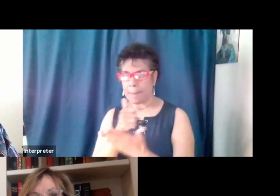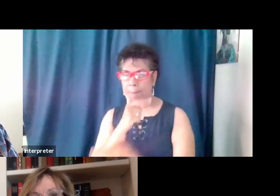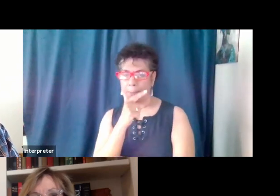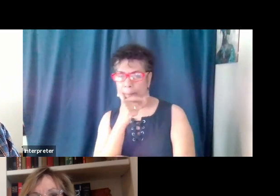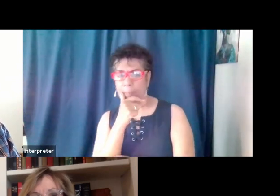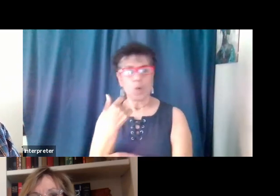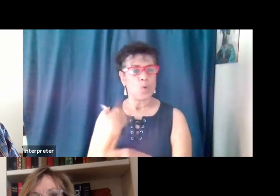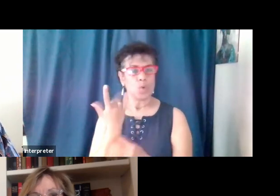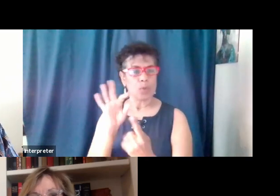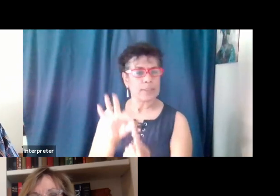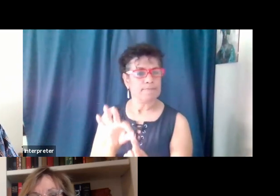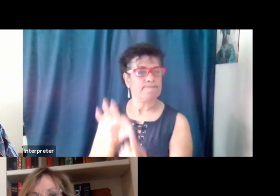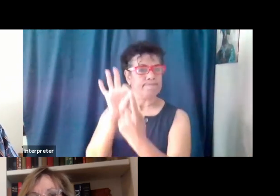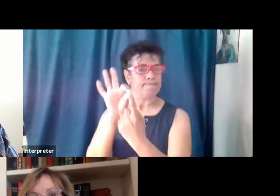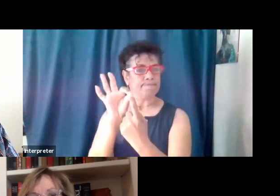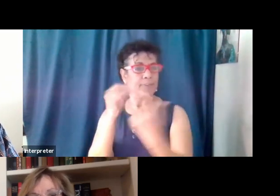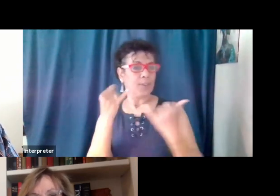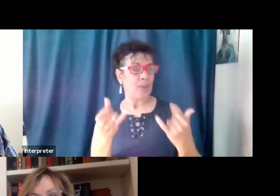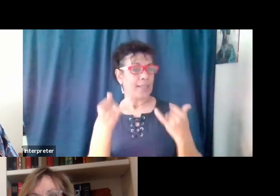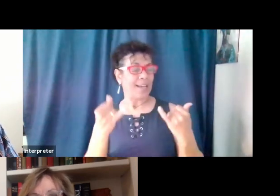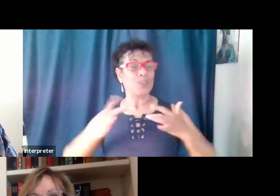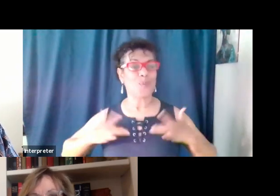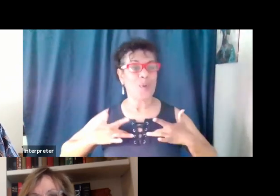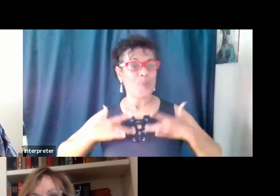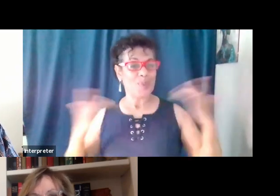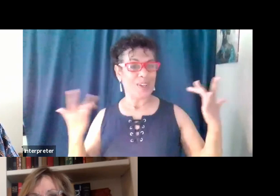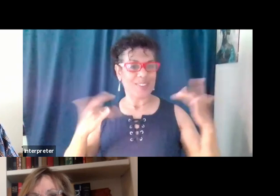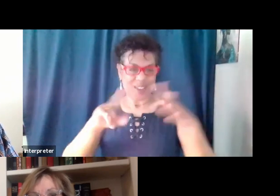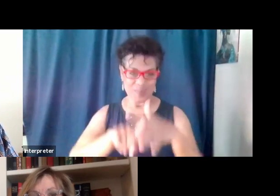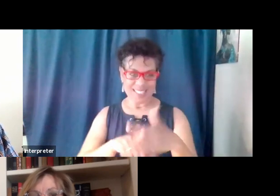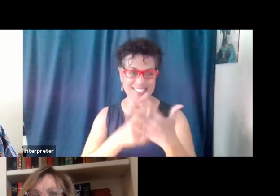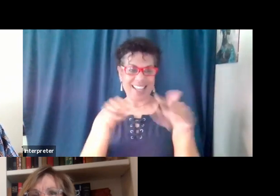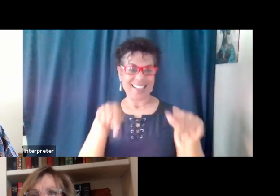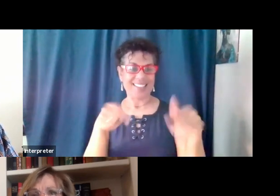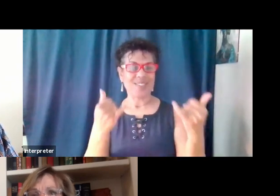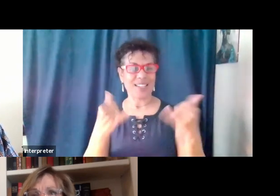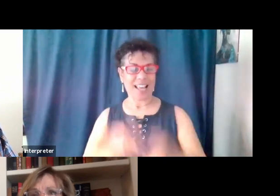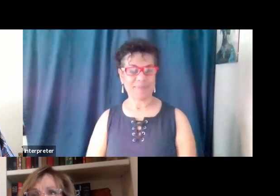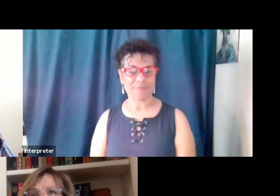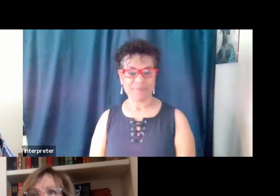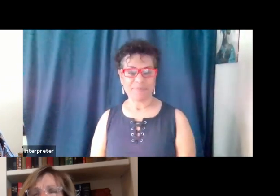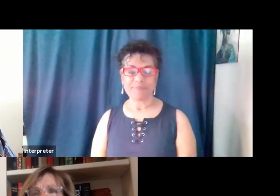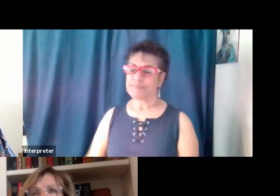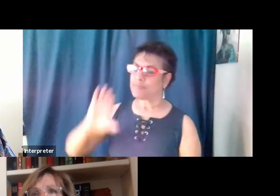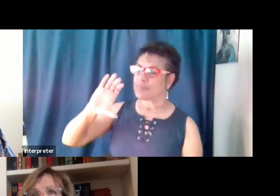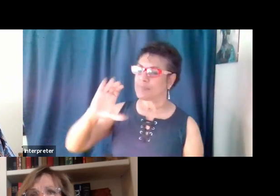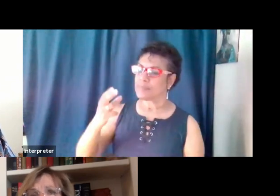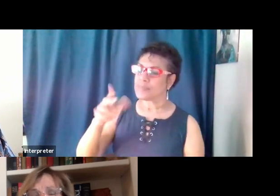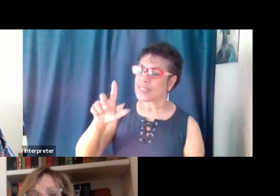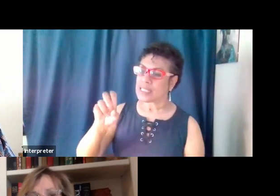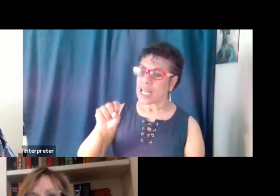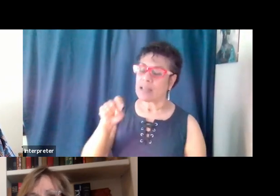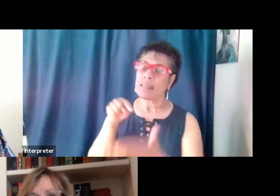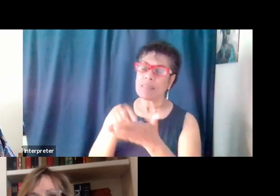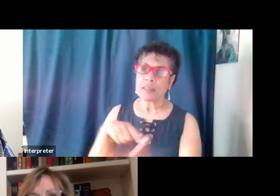an exemplary right now. So I'm excited that we've been able to get started on this. You know, Charles, this has really